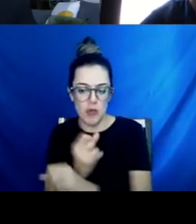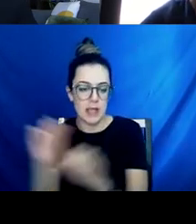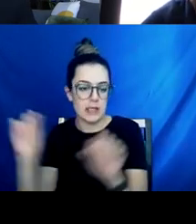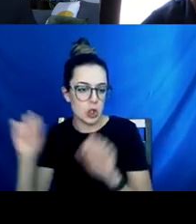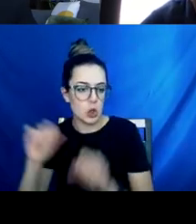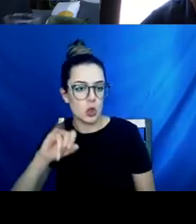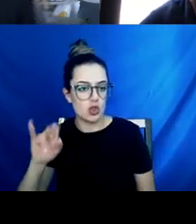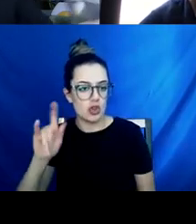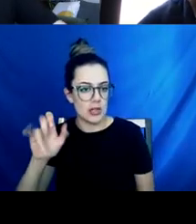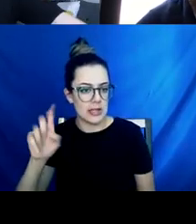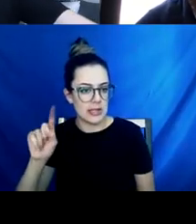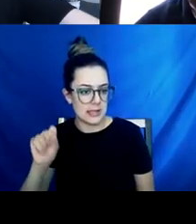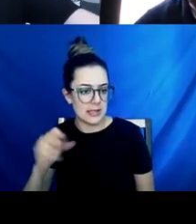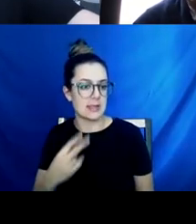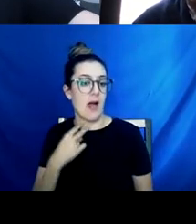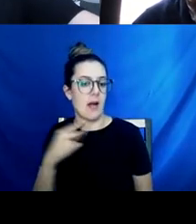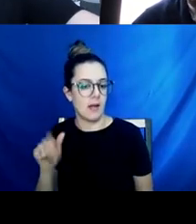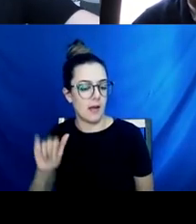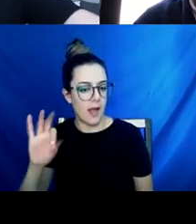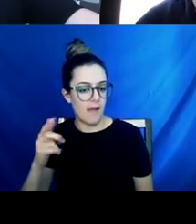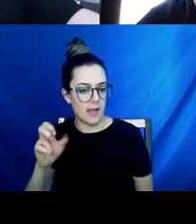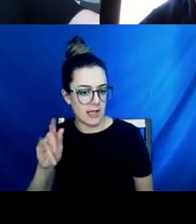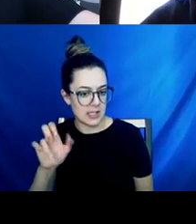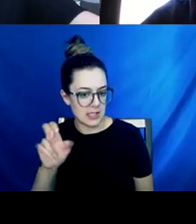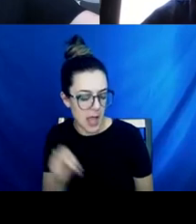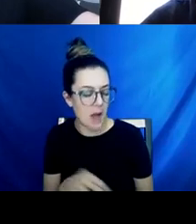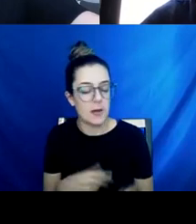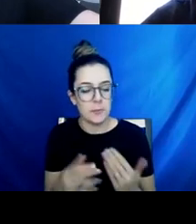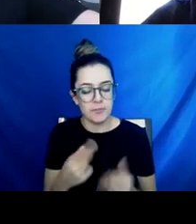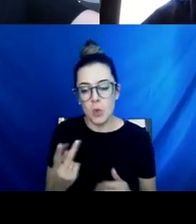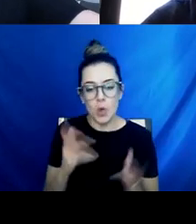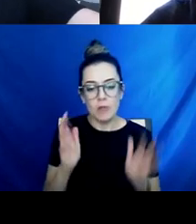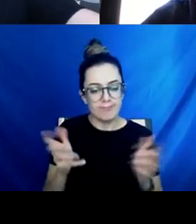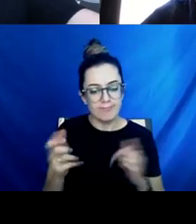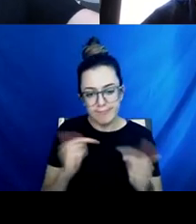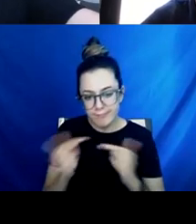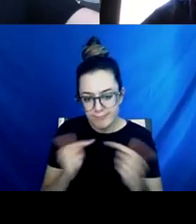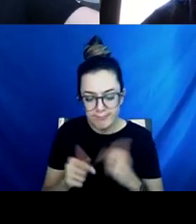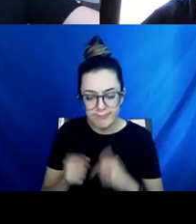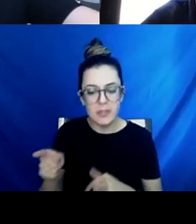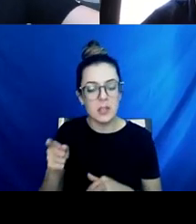UN doesn't really get to cross the border. I mean, the future is, someone needs to